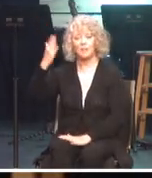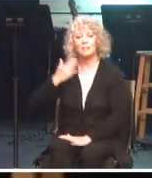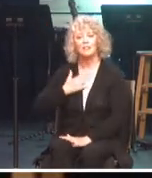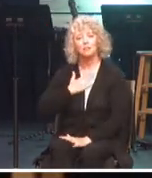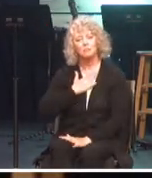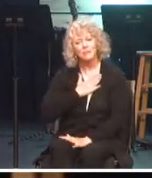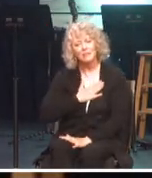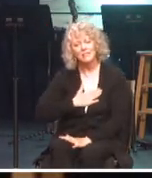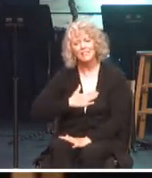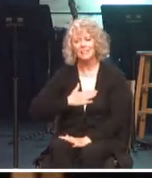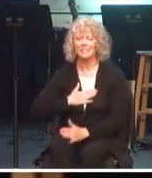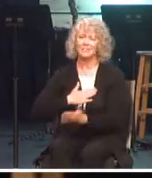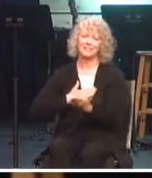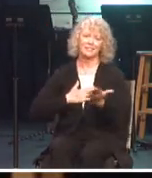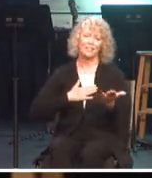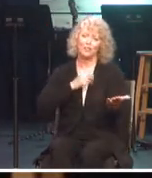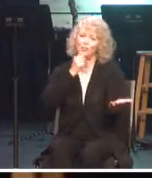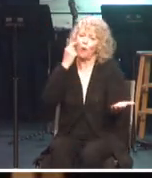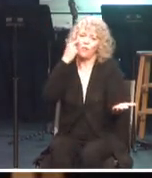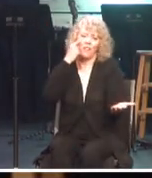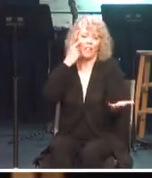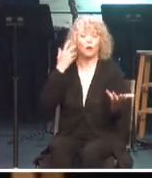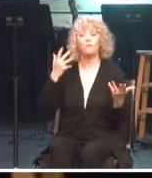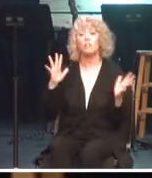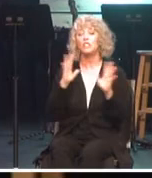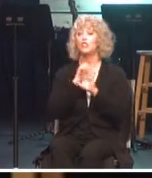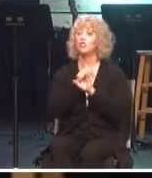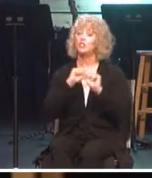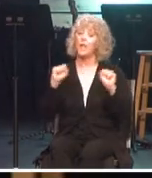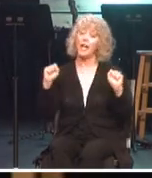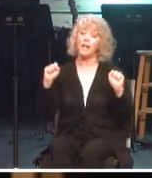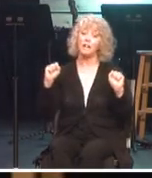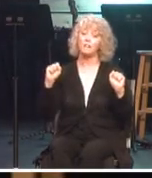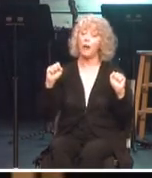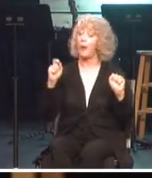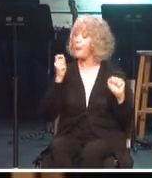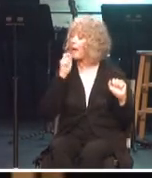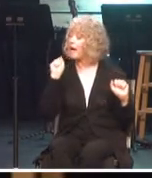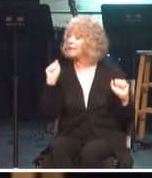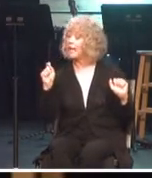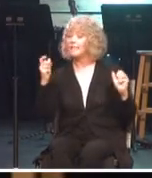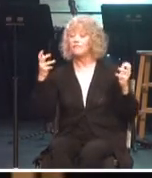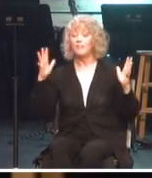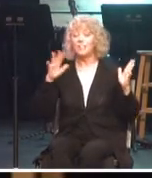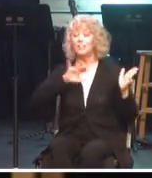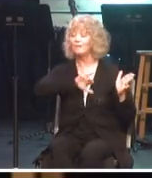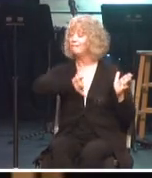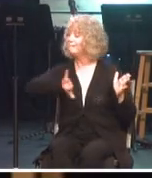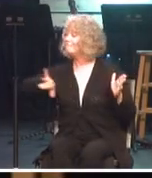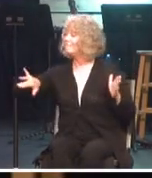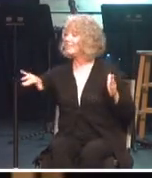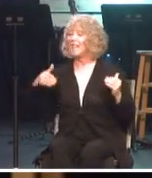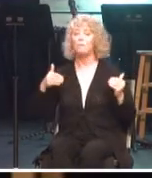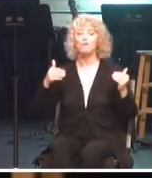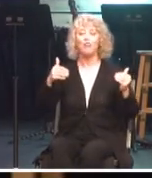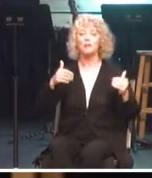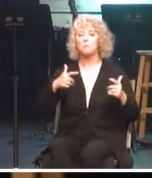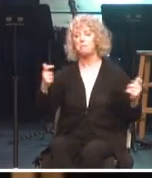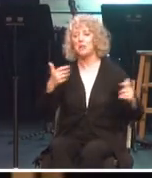Please, do not think that once you are saved from your sin, you are to move on to the bigger and better things.